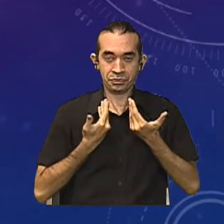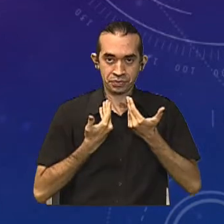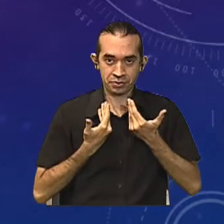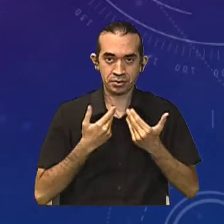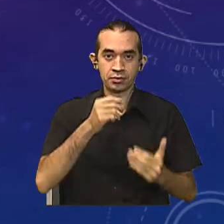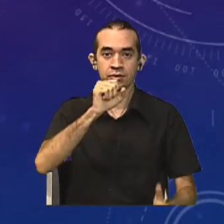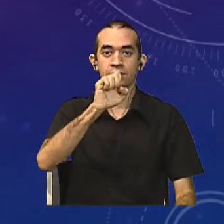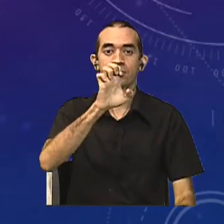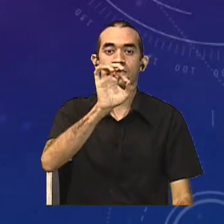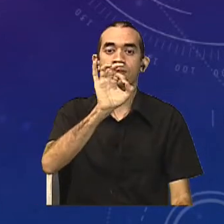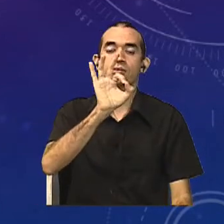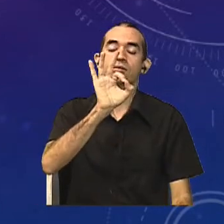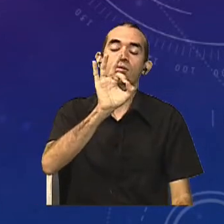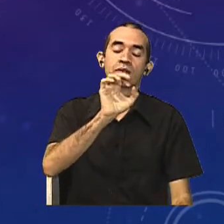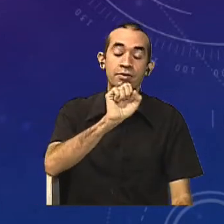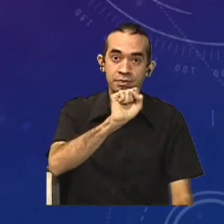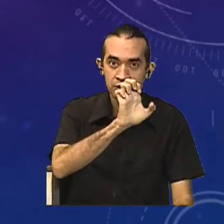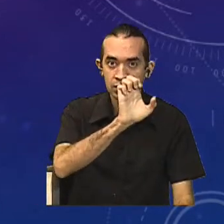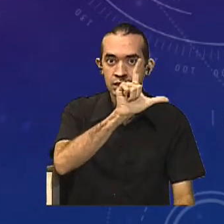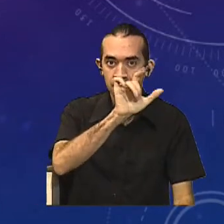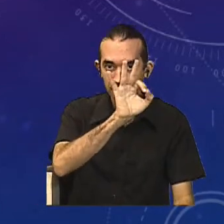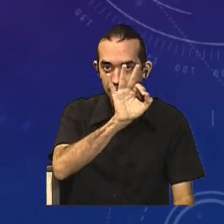self-centered. Repeat,